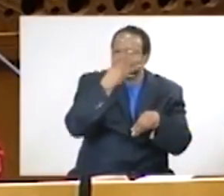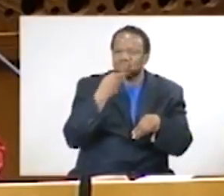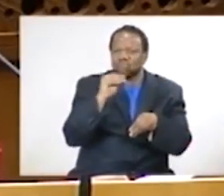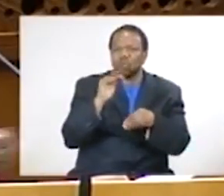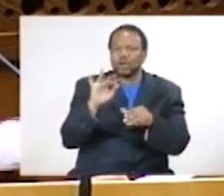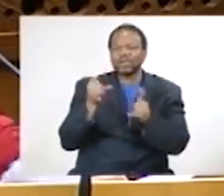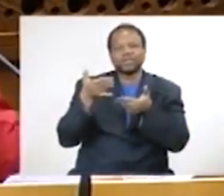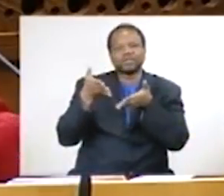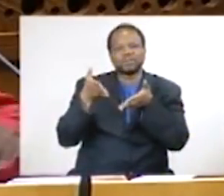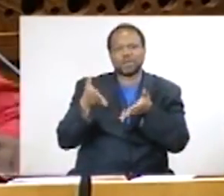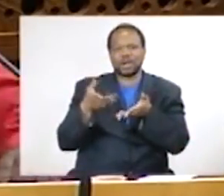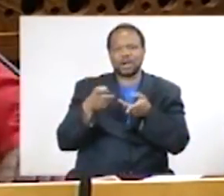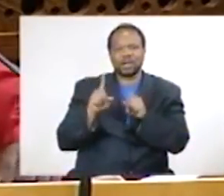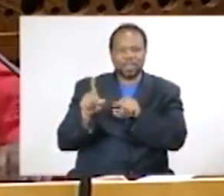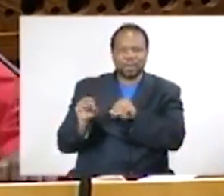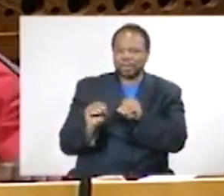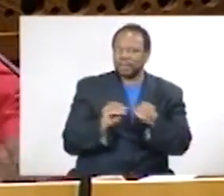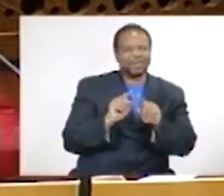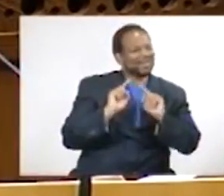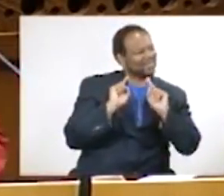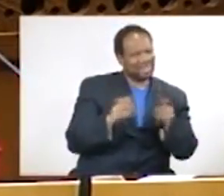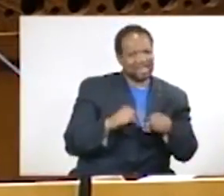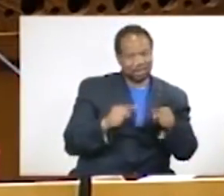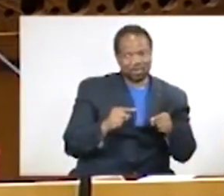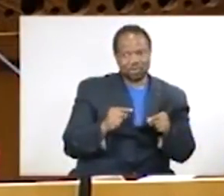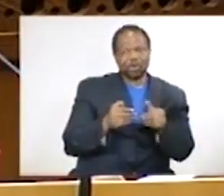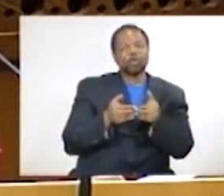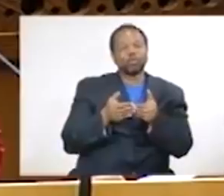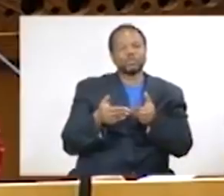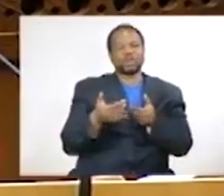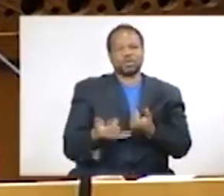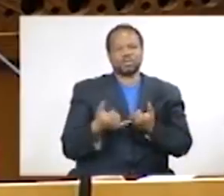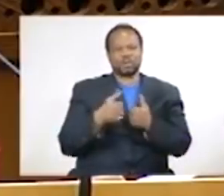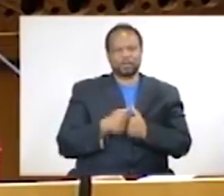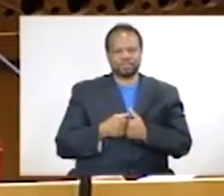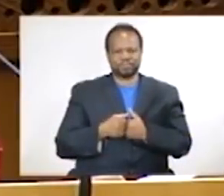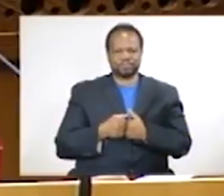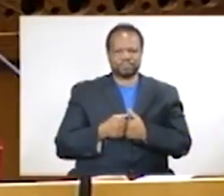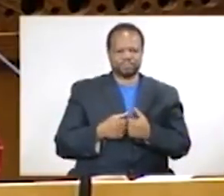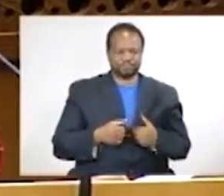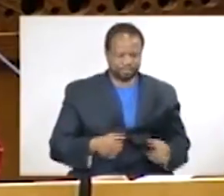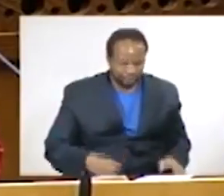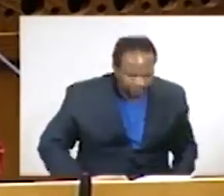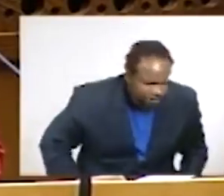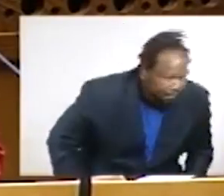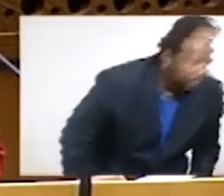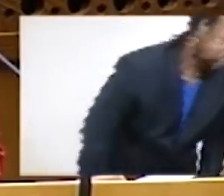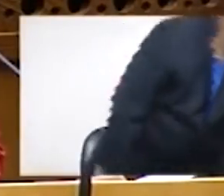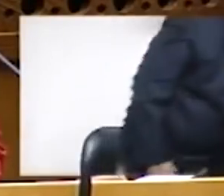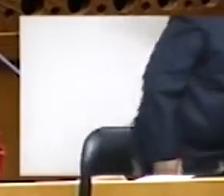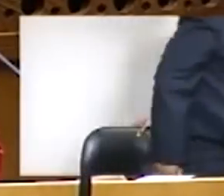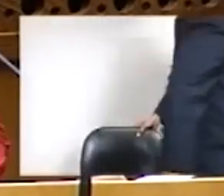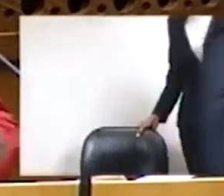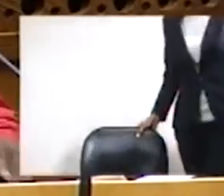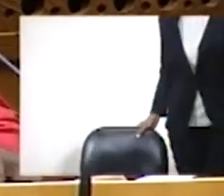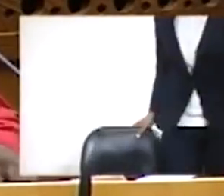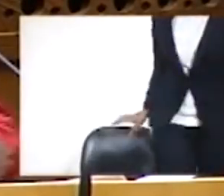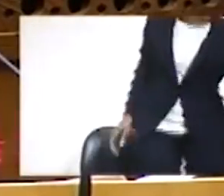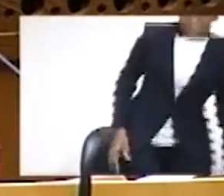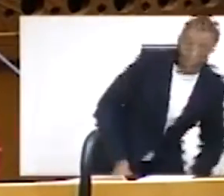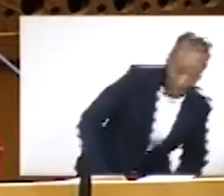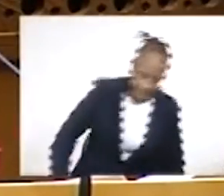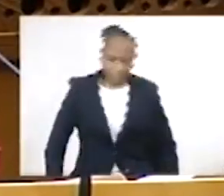we are and what we stand for. The time for black majority to benefit from natural, mineral, and the beauty of